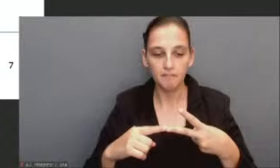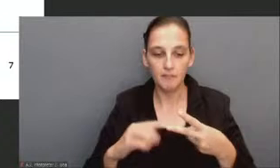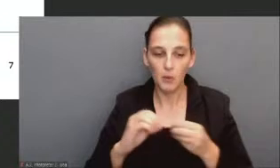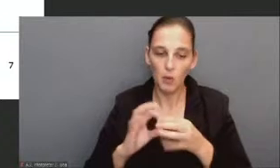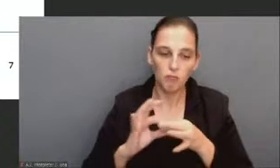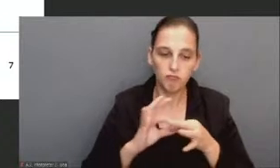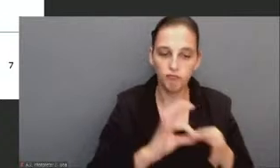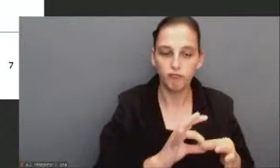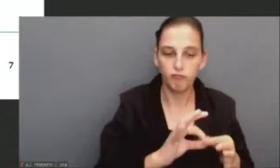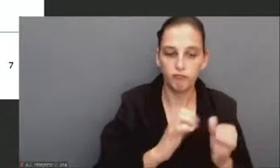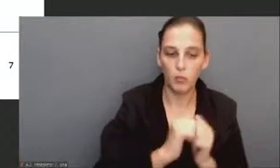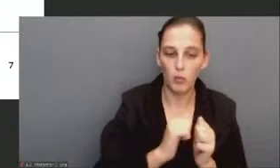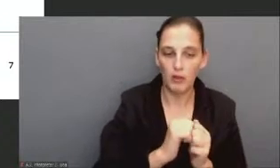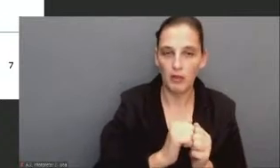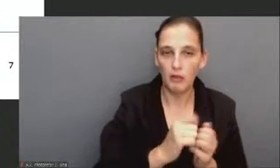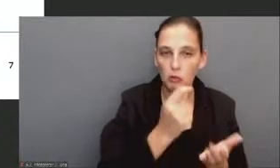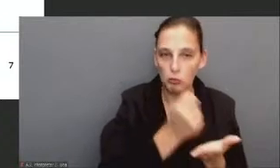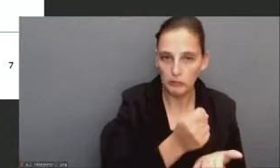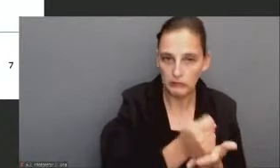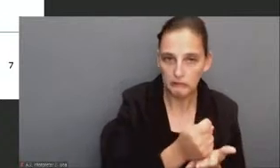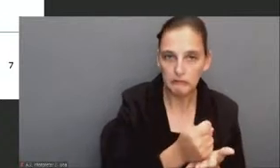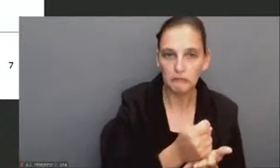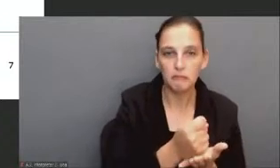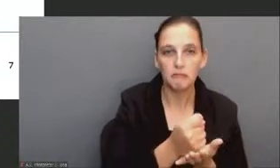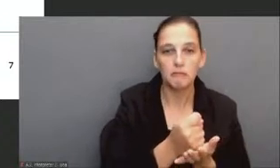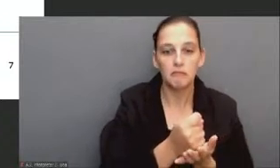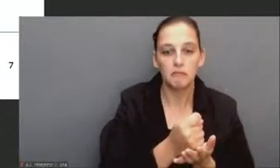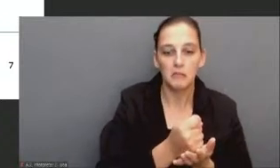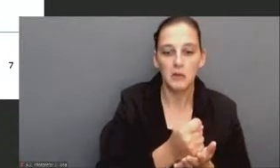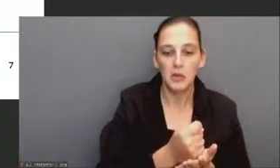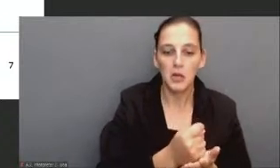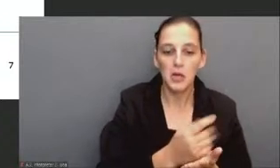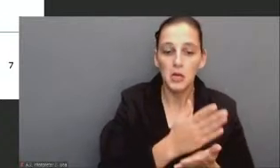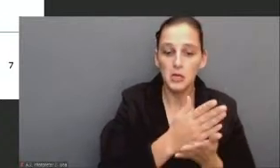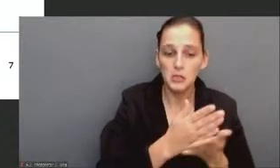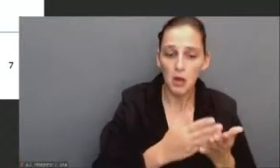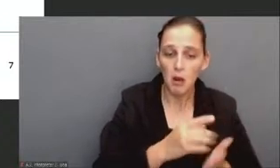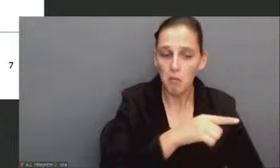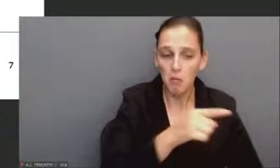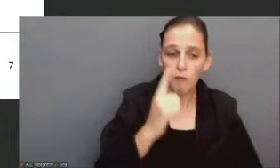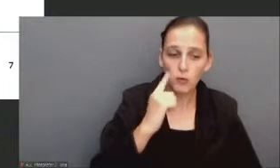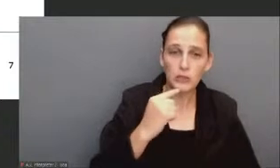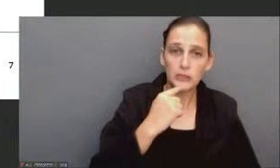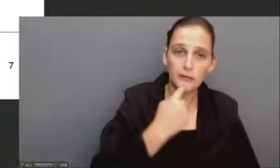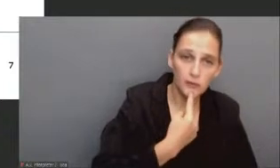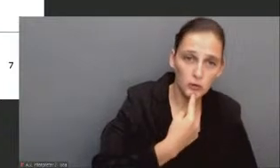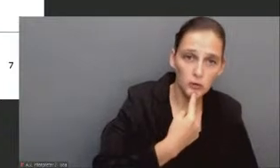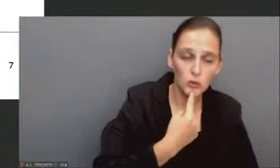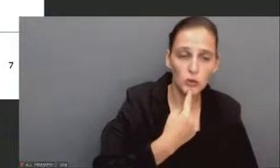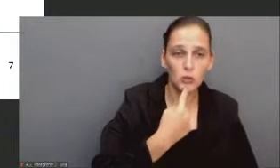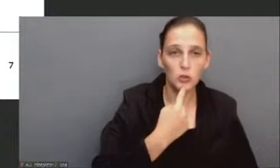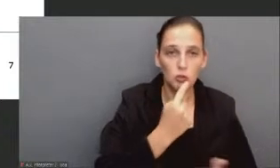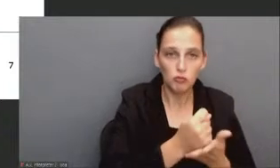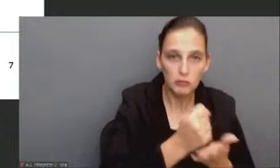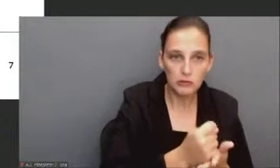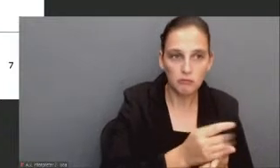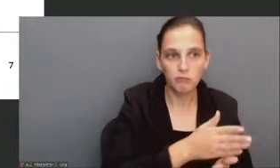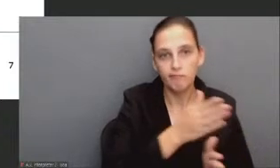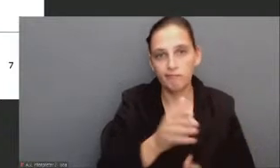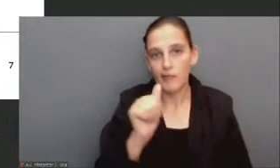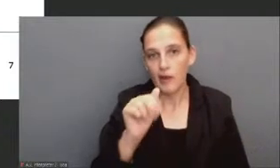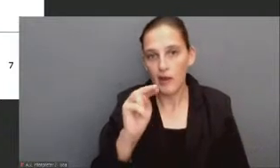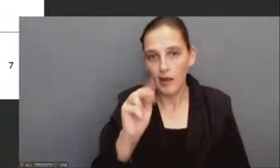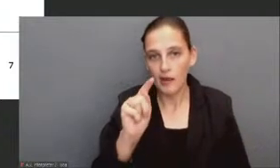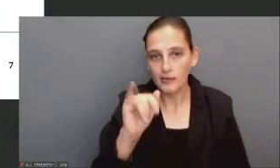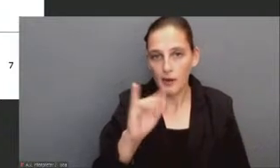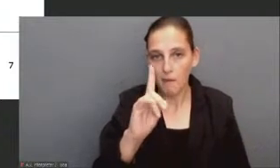would include treatments such as remdesivir, but also monoclonal antibodies, and the disparate access